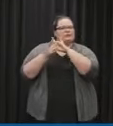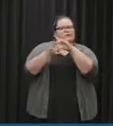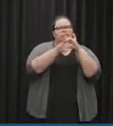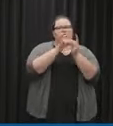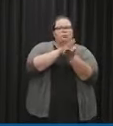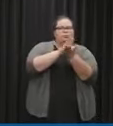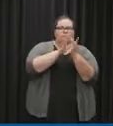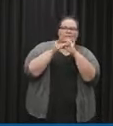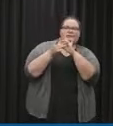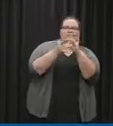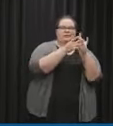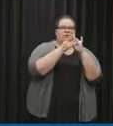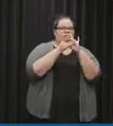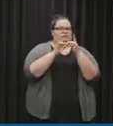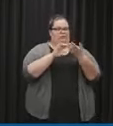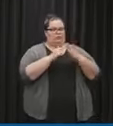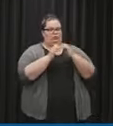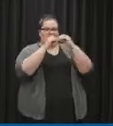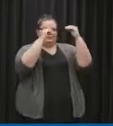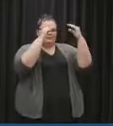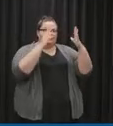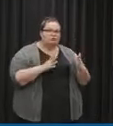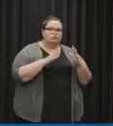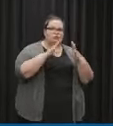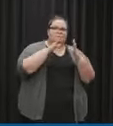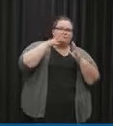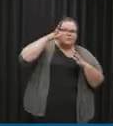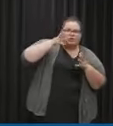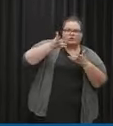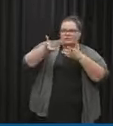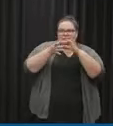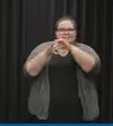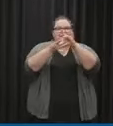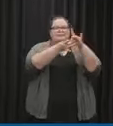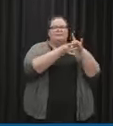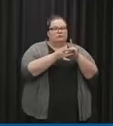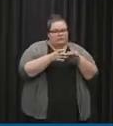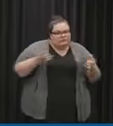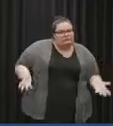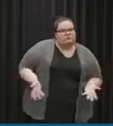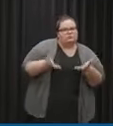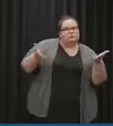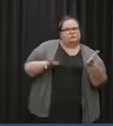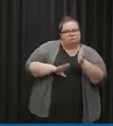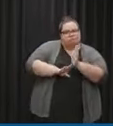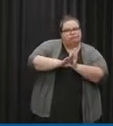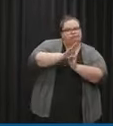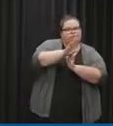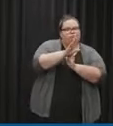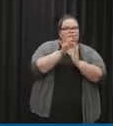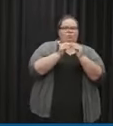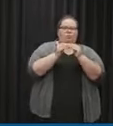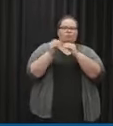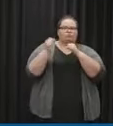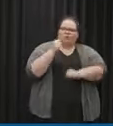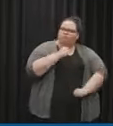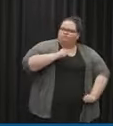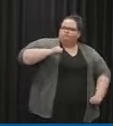school connections, connections with teachers and parents that really fostered an increase, improvement in resilience, and also